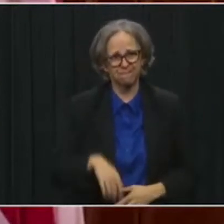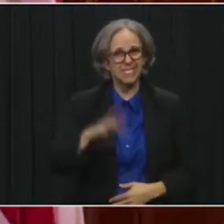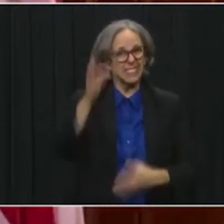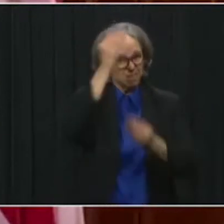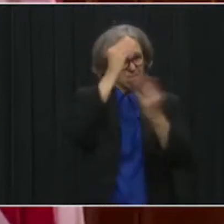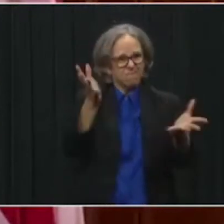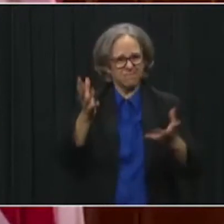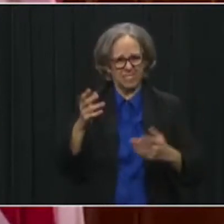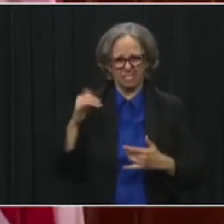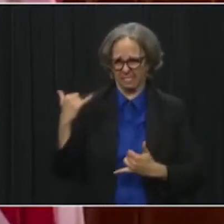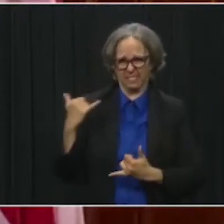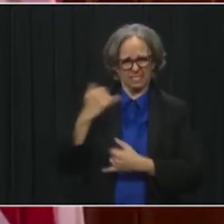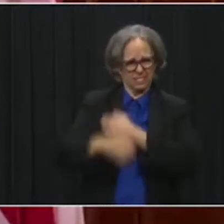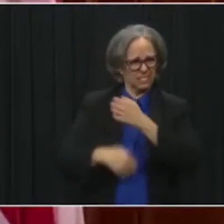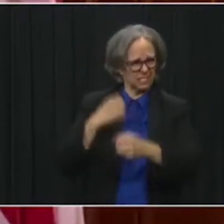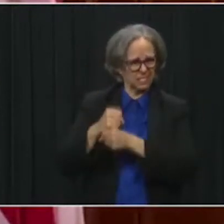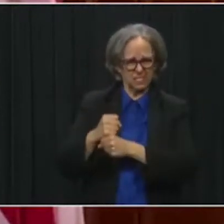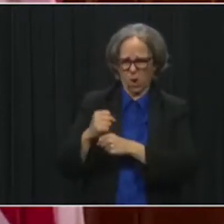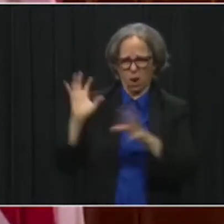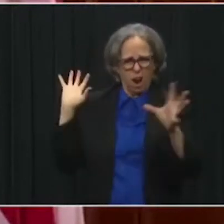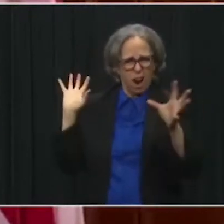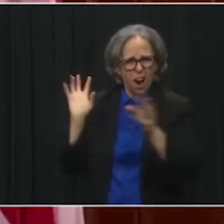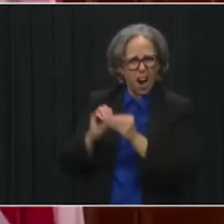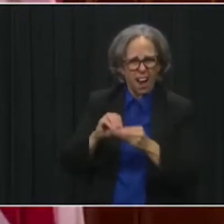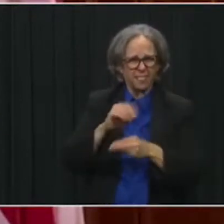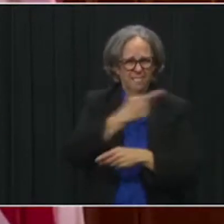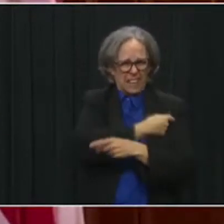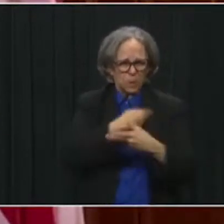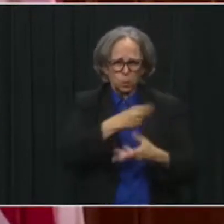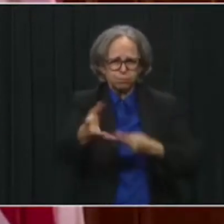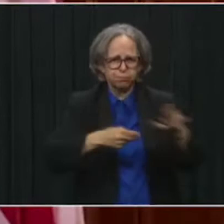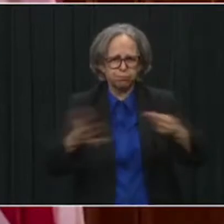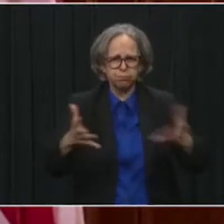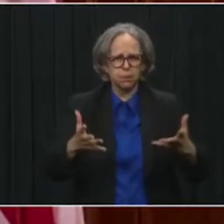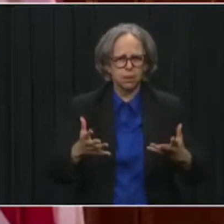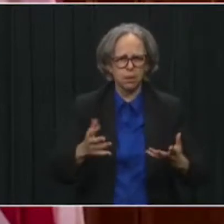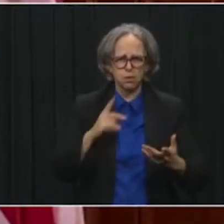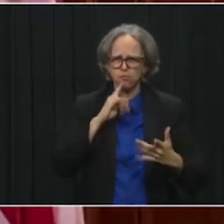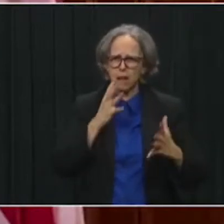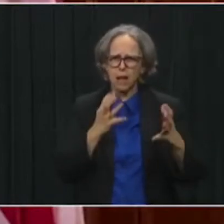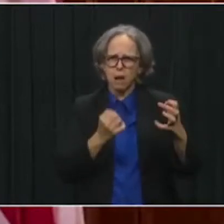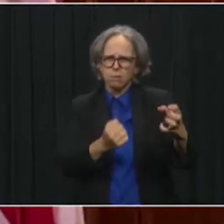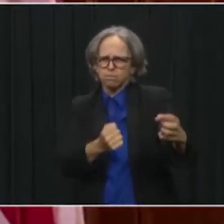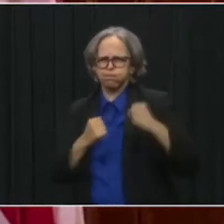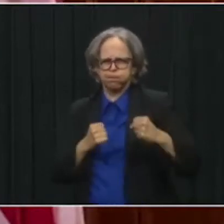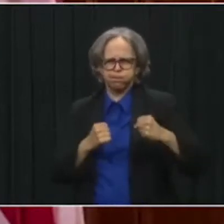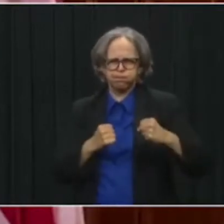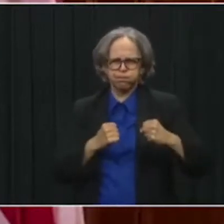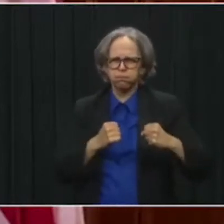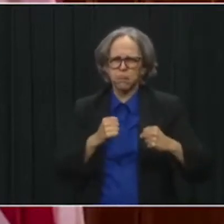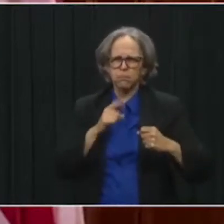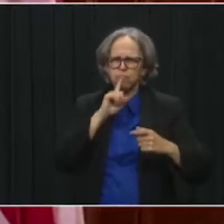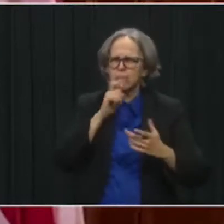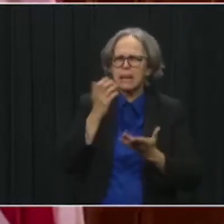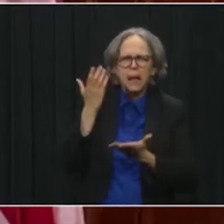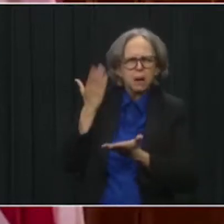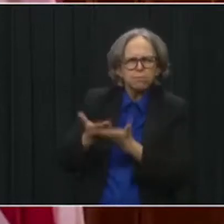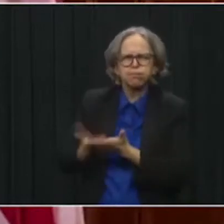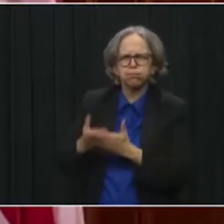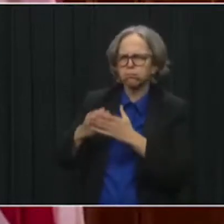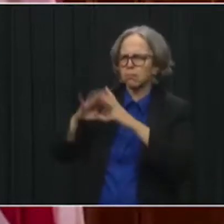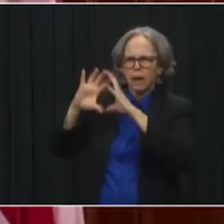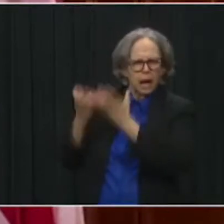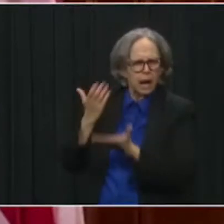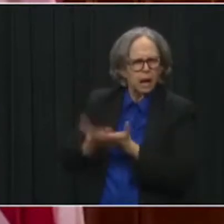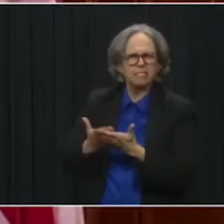quote, "provide us with some of the most robust real-world evidence of their safety and effectiveness that we've